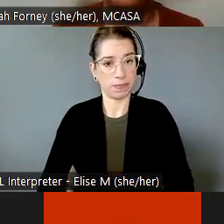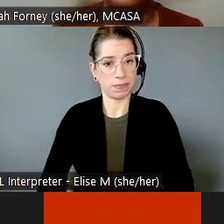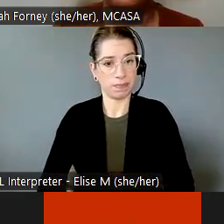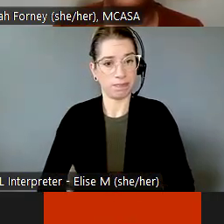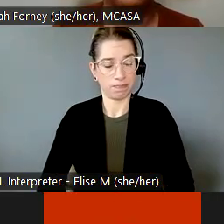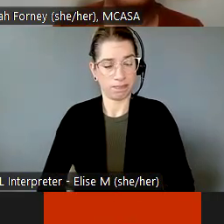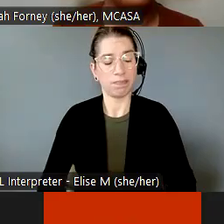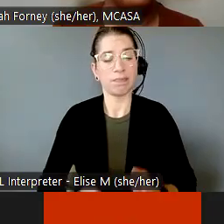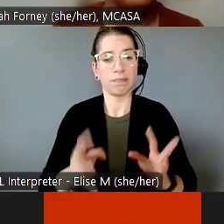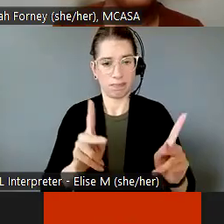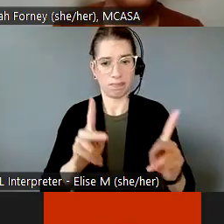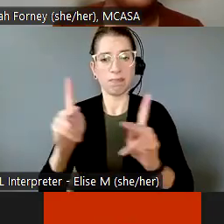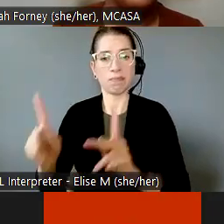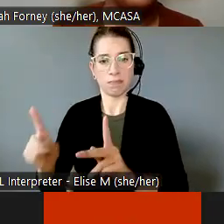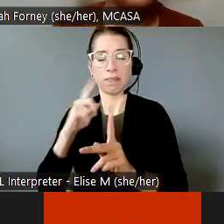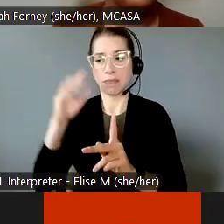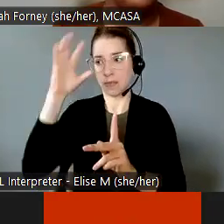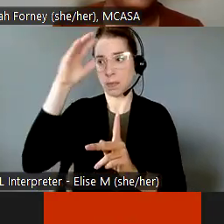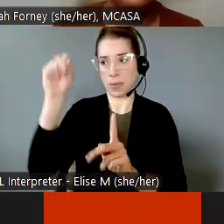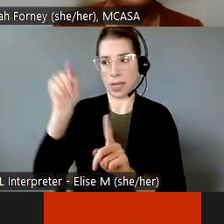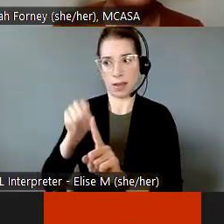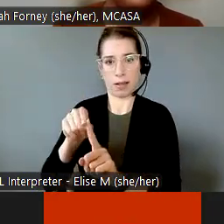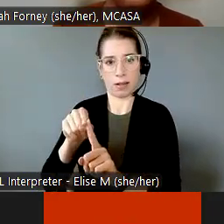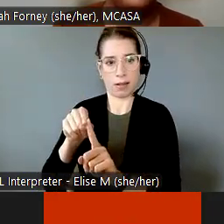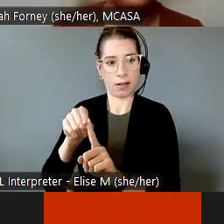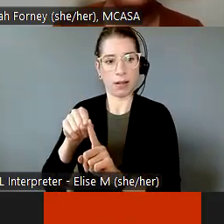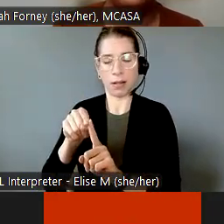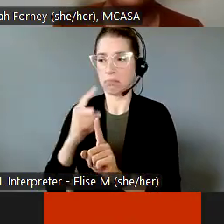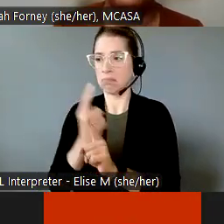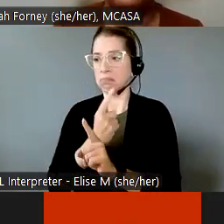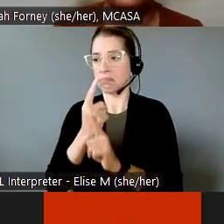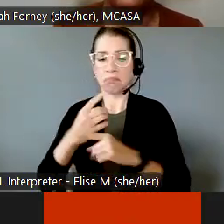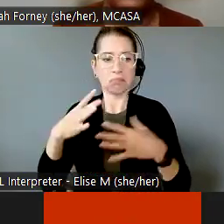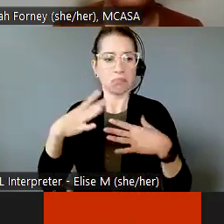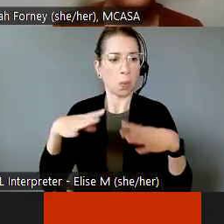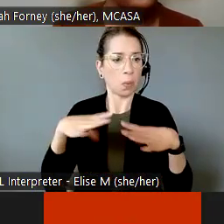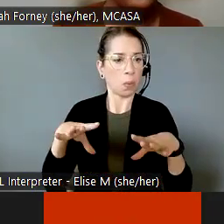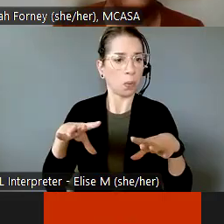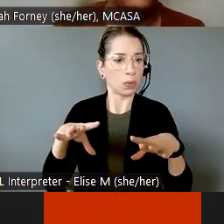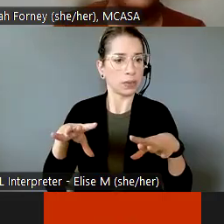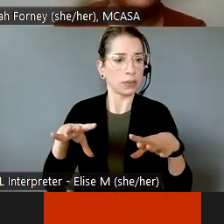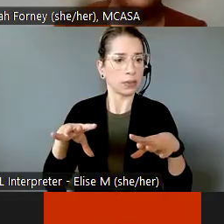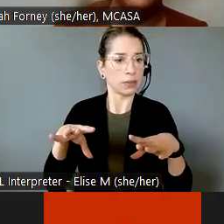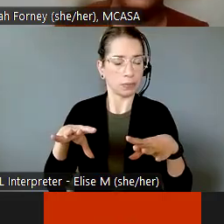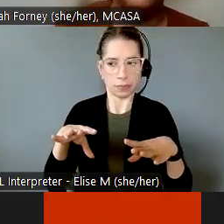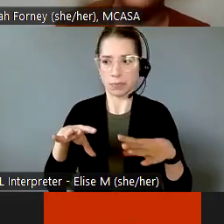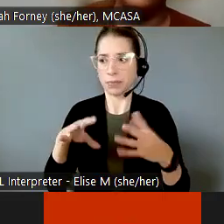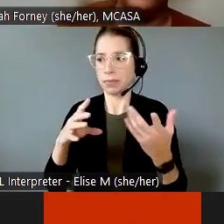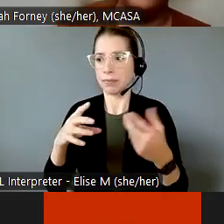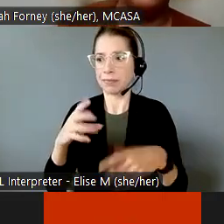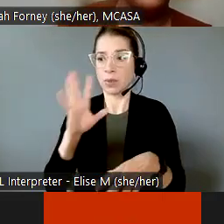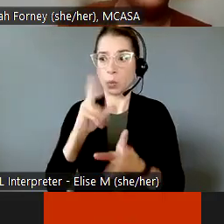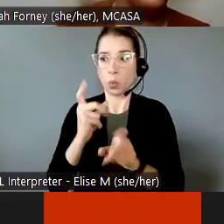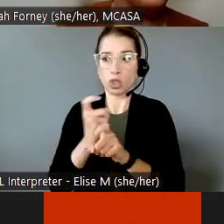What about for the male? The male in plain clothes? I'm sure we wouldn't joke about